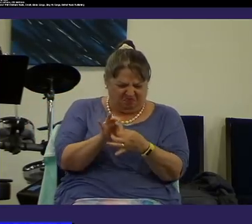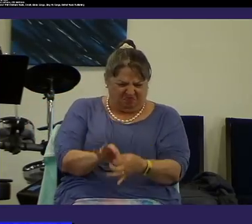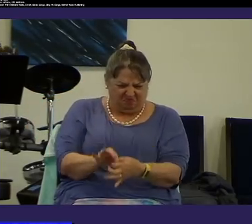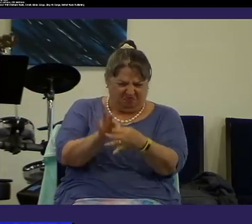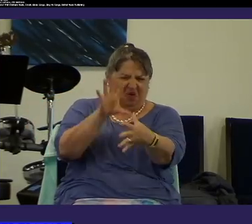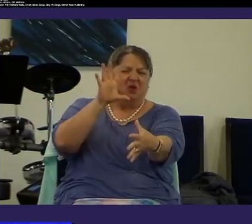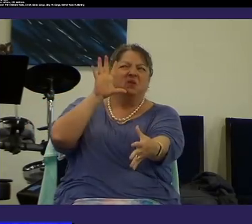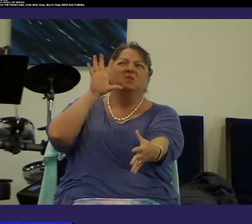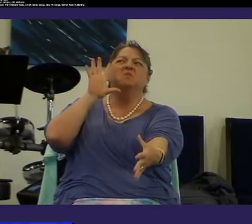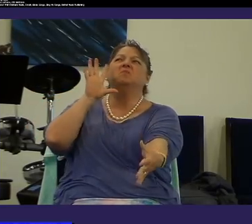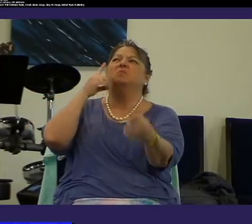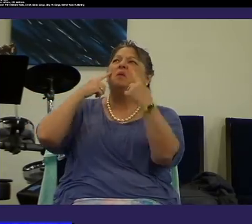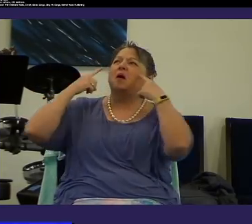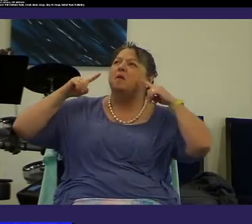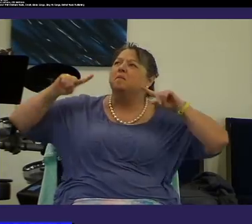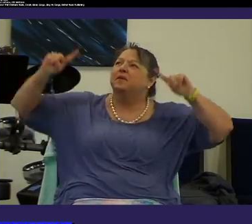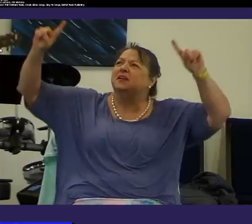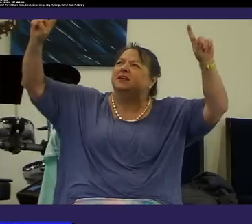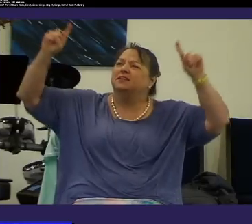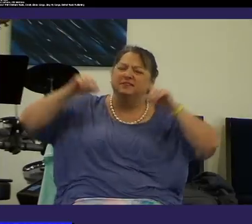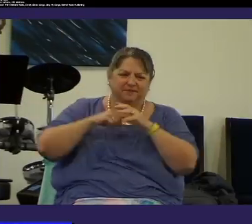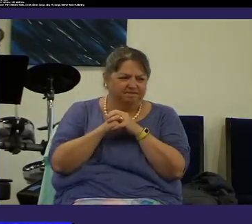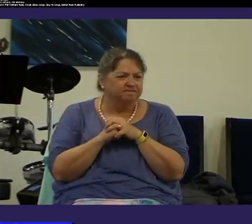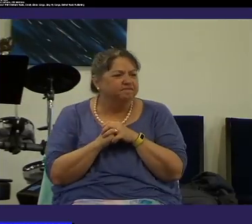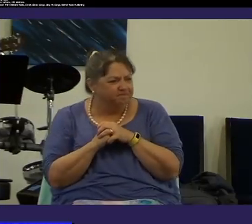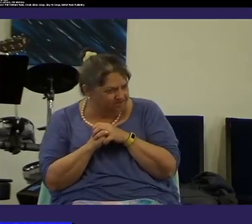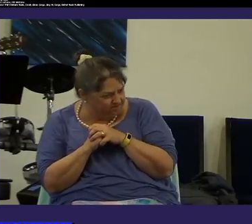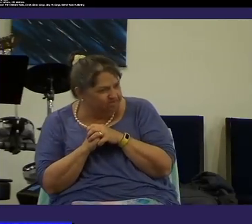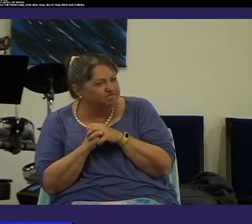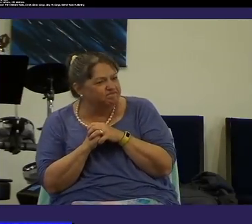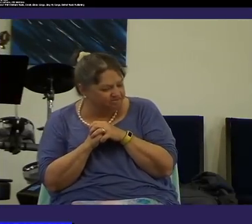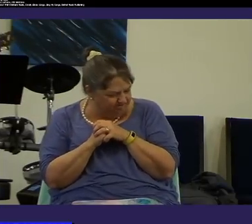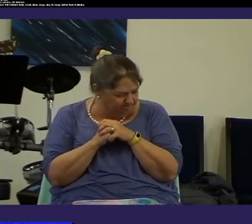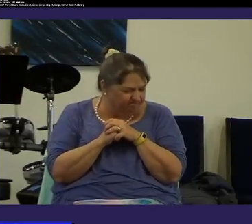no claim on me.